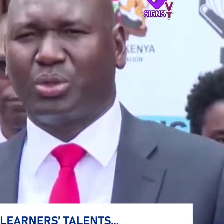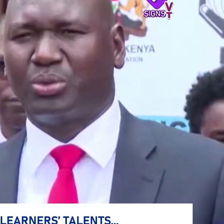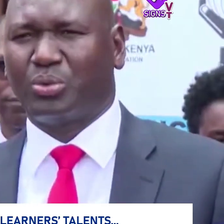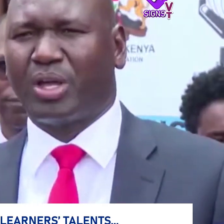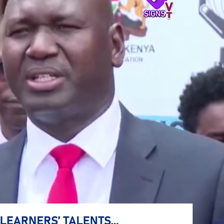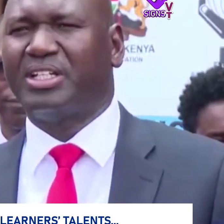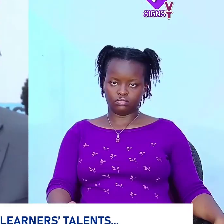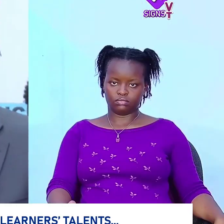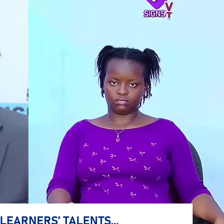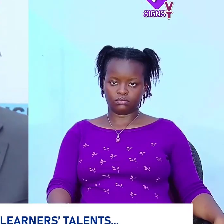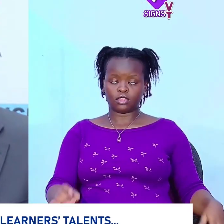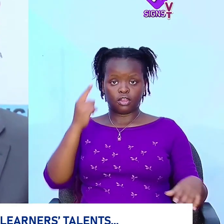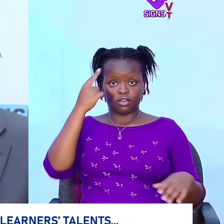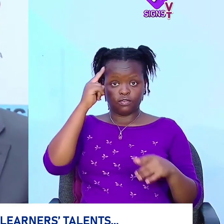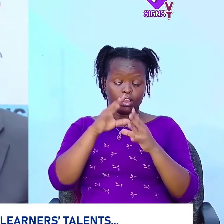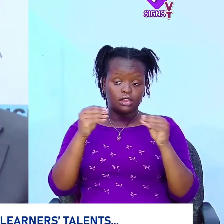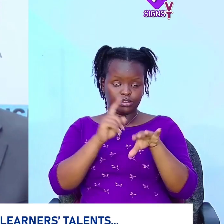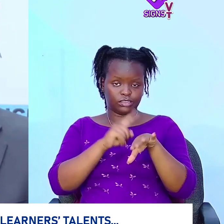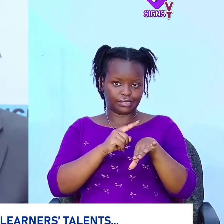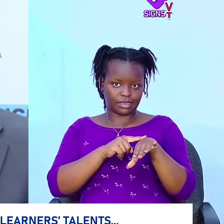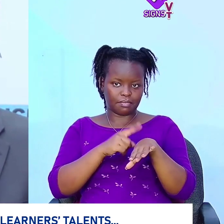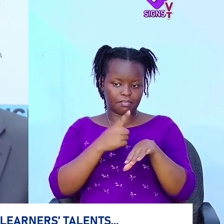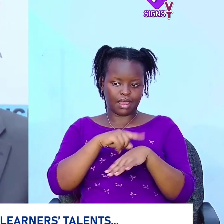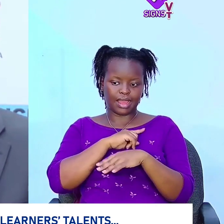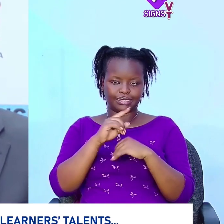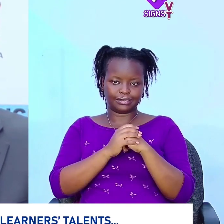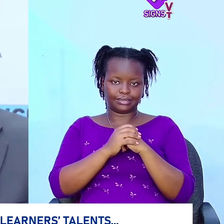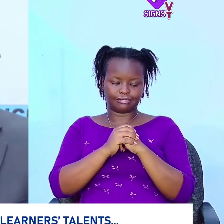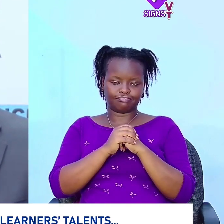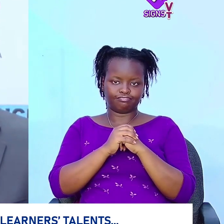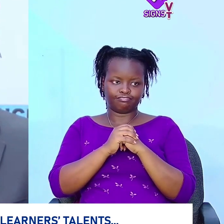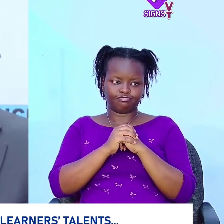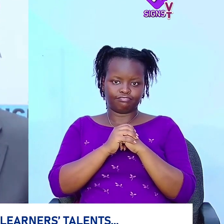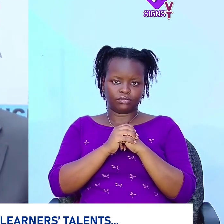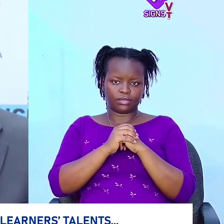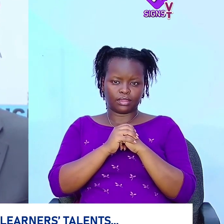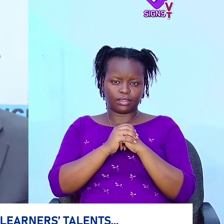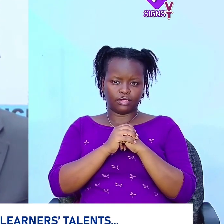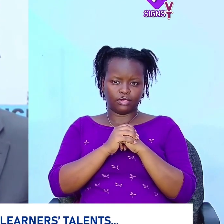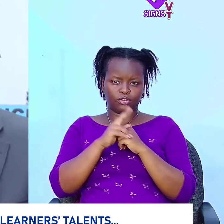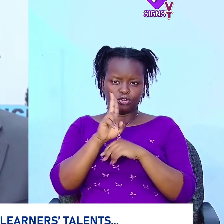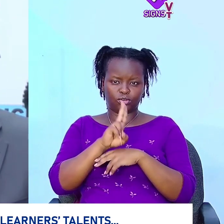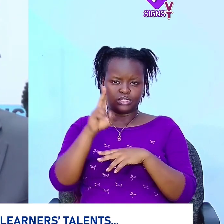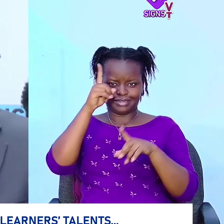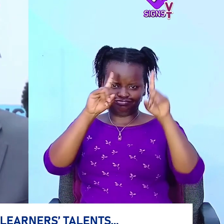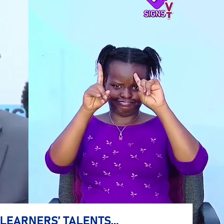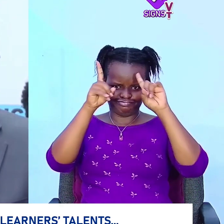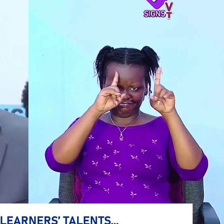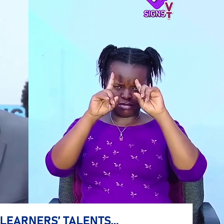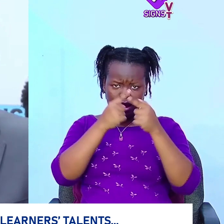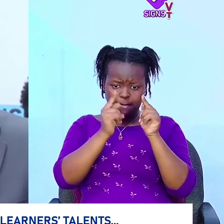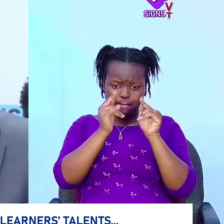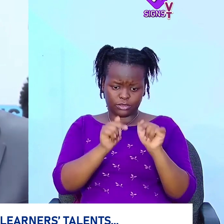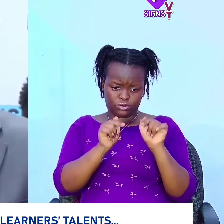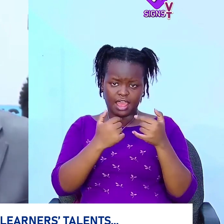Far too long, we have been ignoring some of the talented children and we have been using guesswork. But today we have a tool a